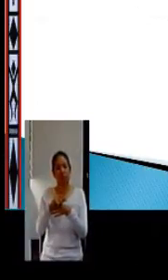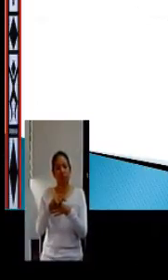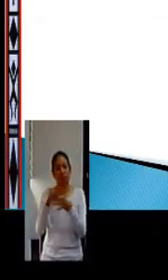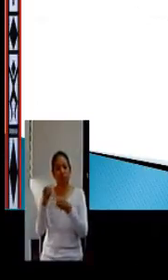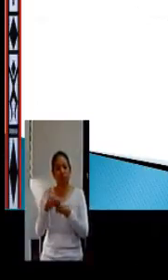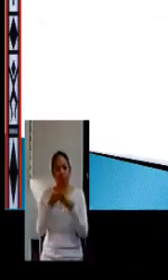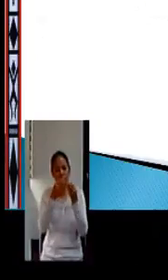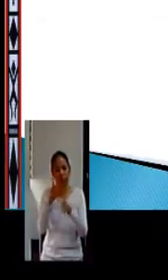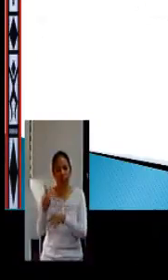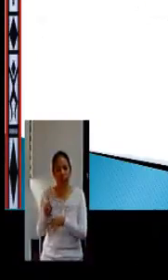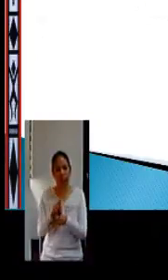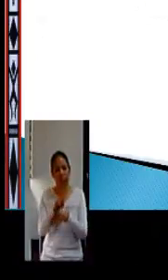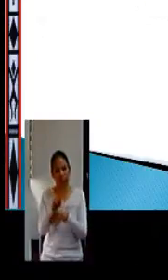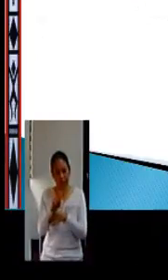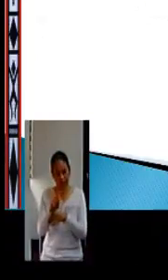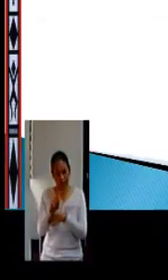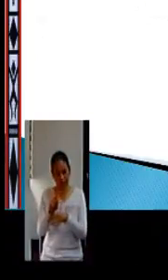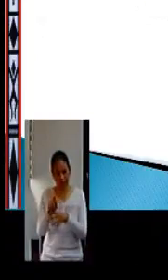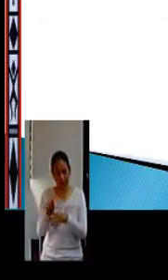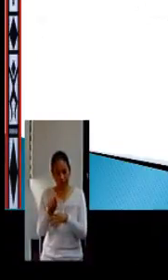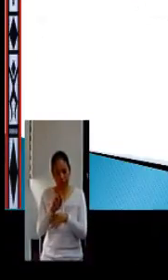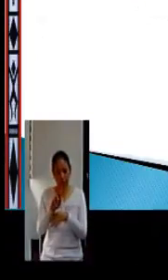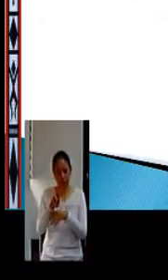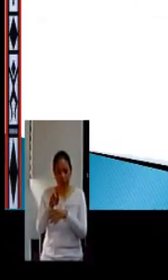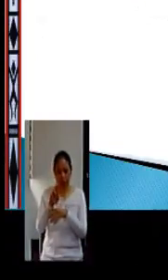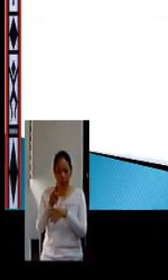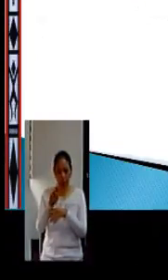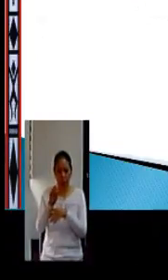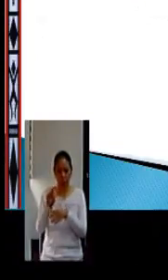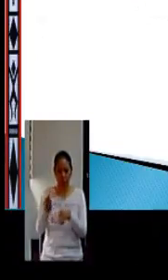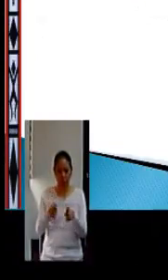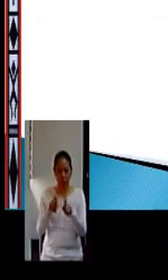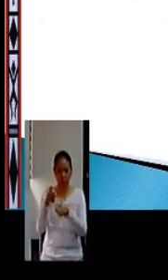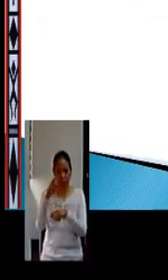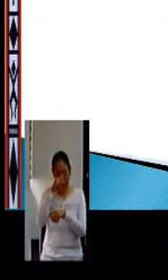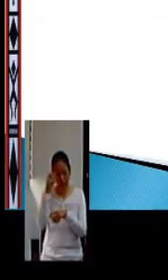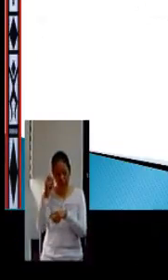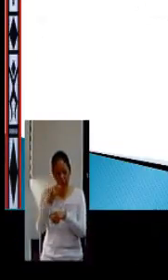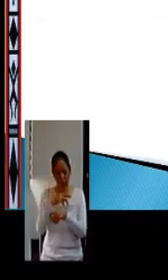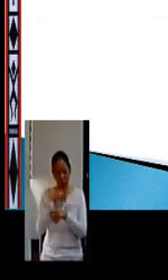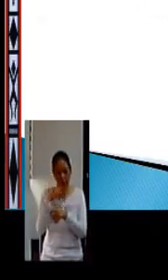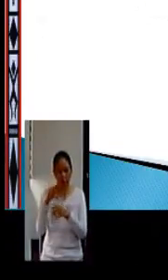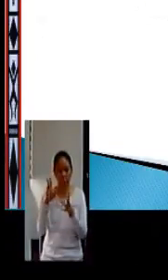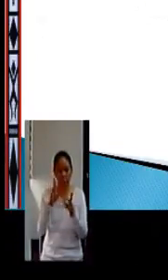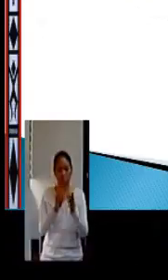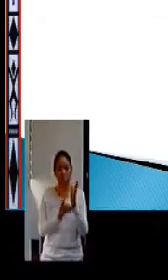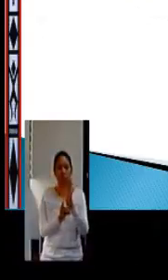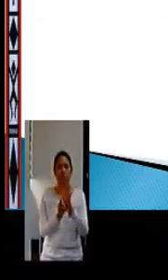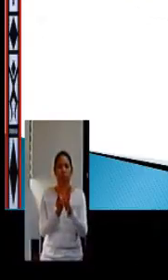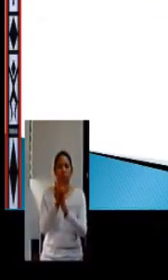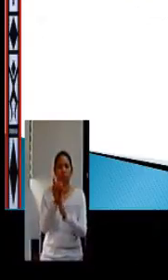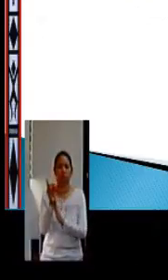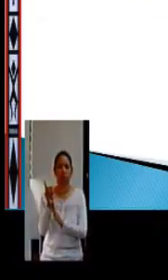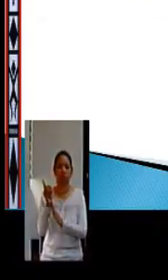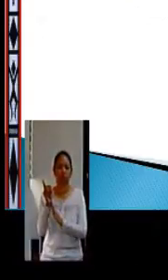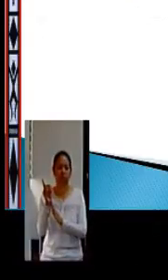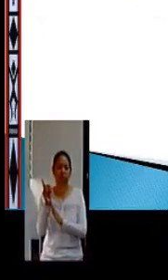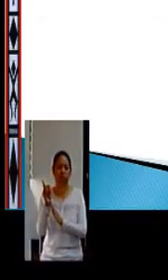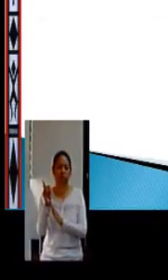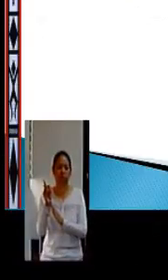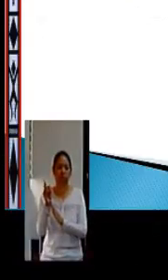one who is suffering. Paano? Number one, undeveloped rice terraces product. There is so systematic na